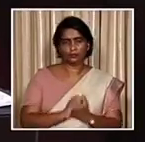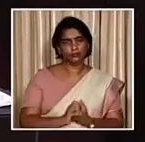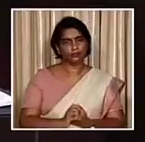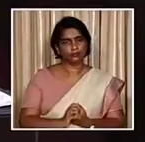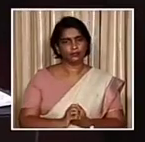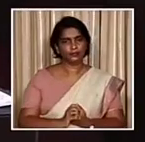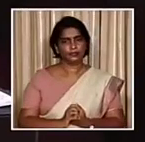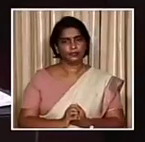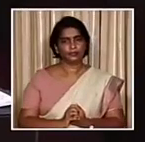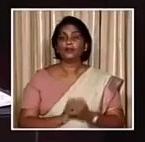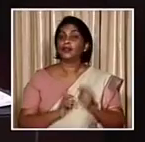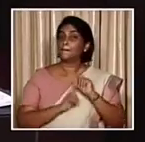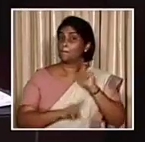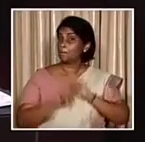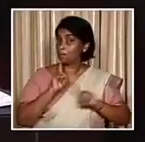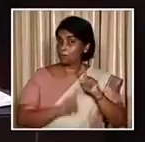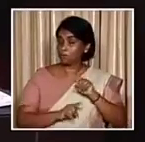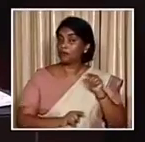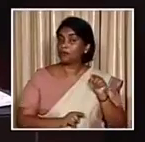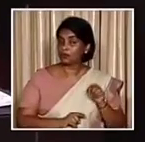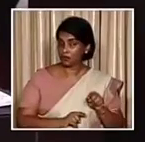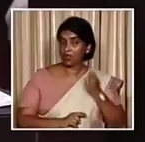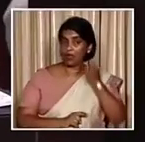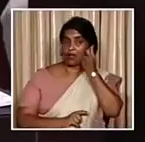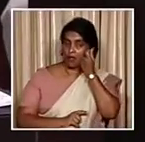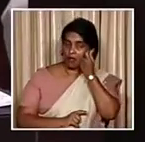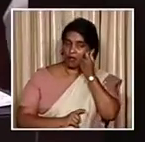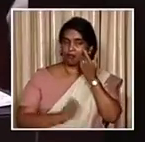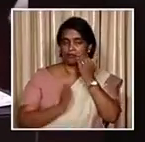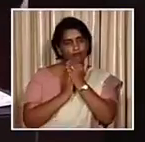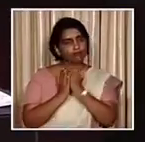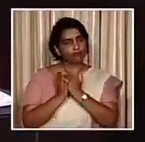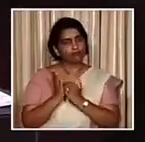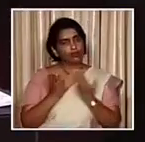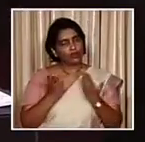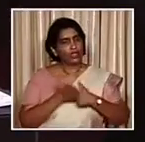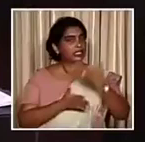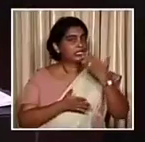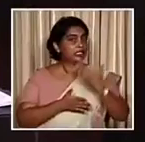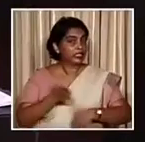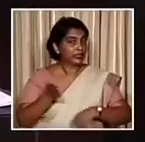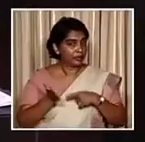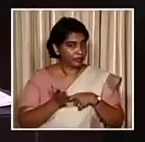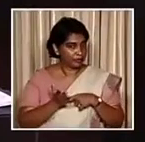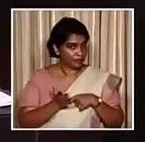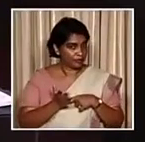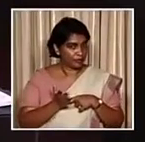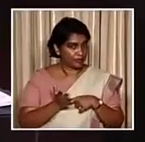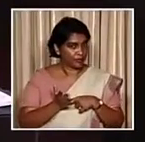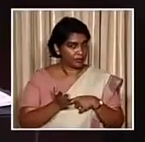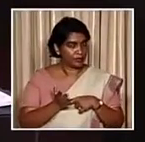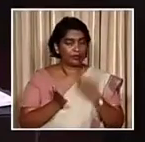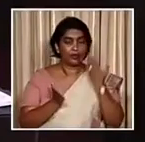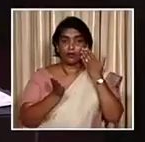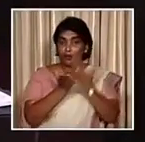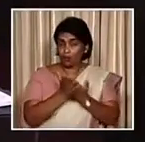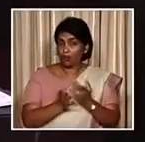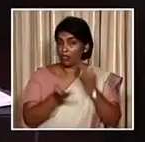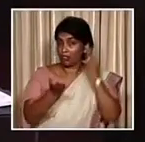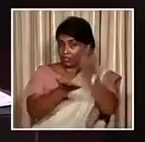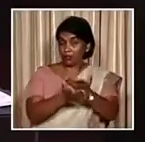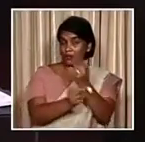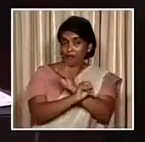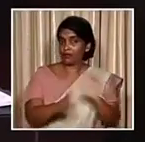in Parliament, we cannot agree without proper examination and scrutiny and proper parliamentary